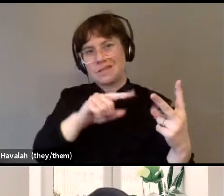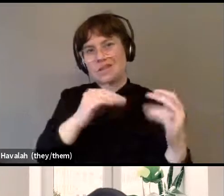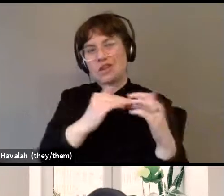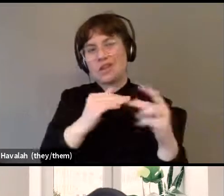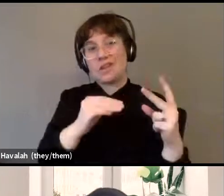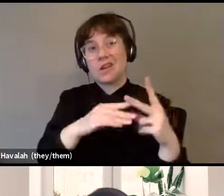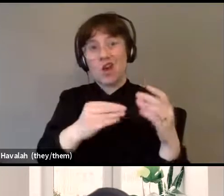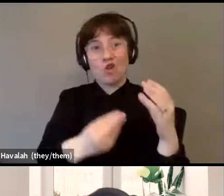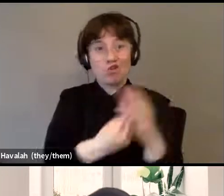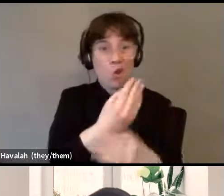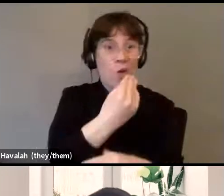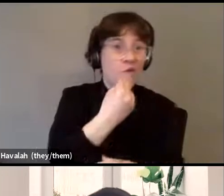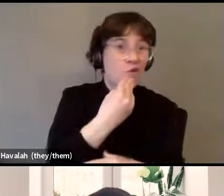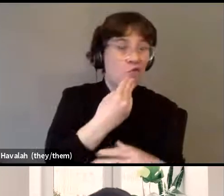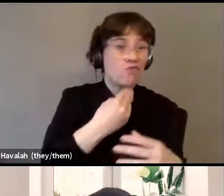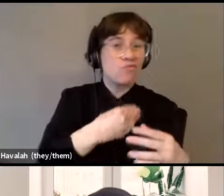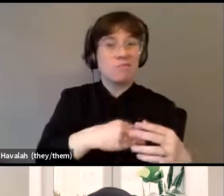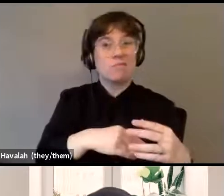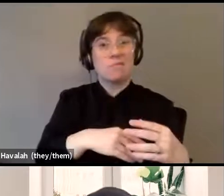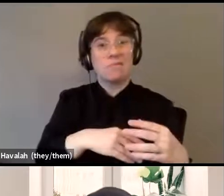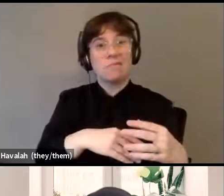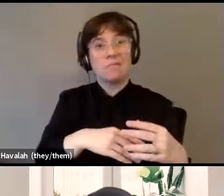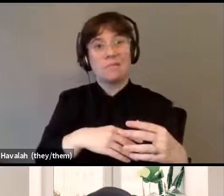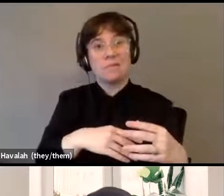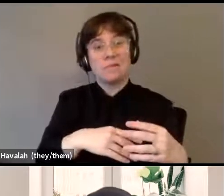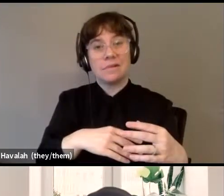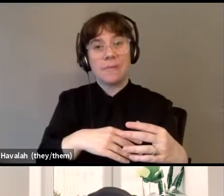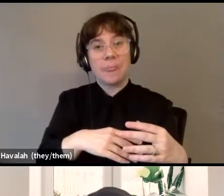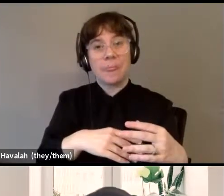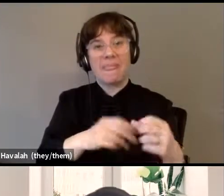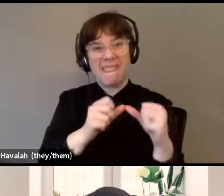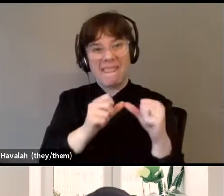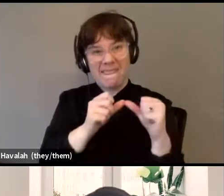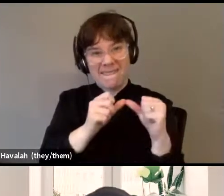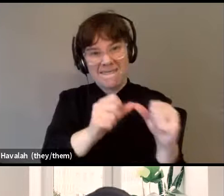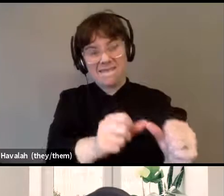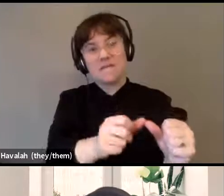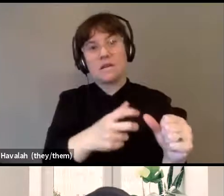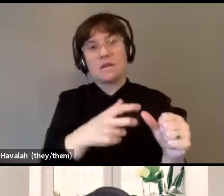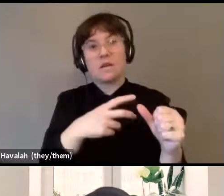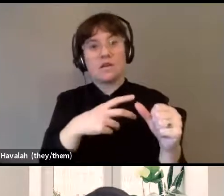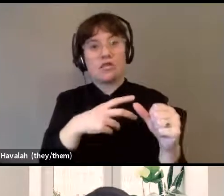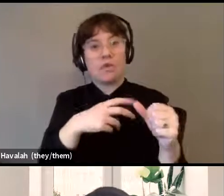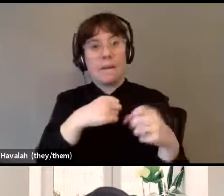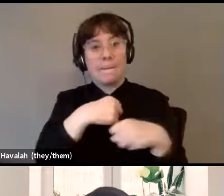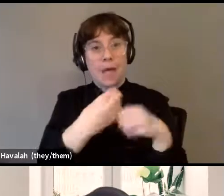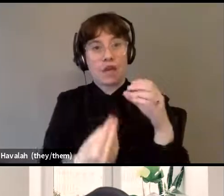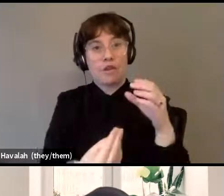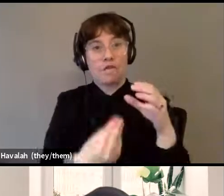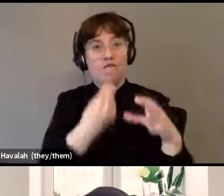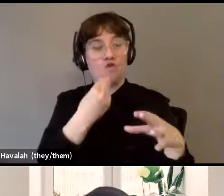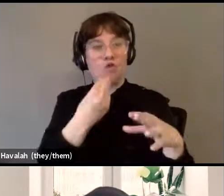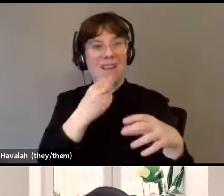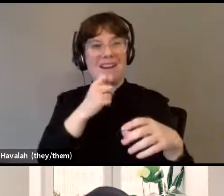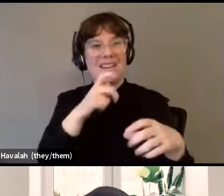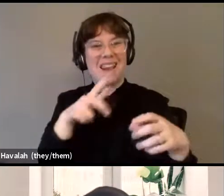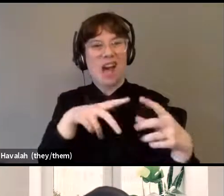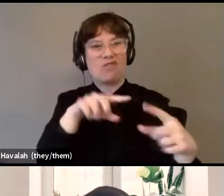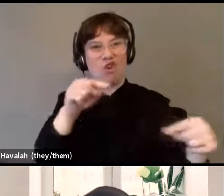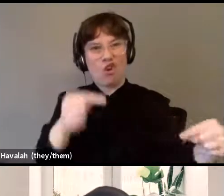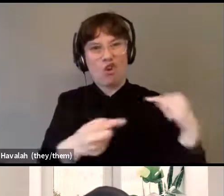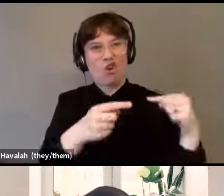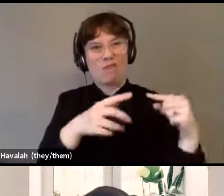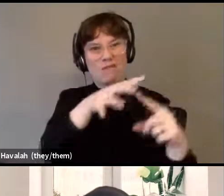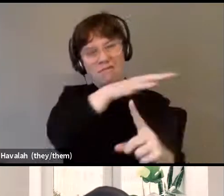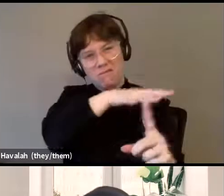food? Are we raising food? Are we catching food in sustainable ways that does not permanently harm the environment?